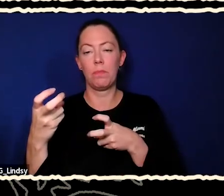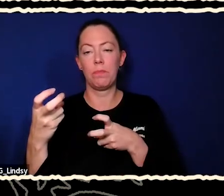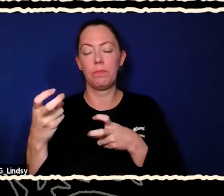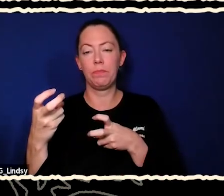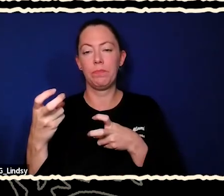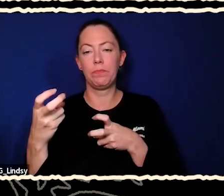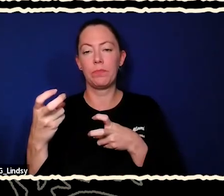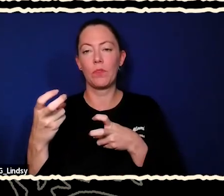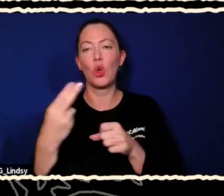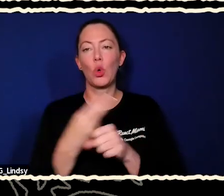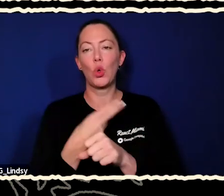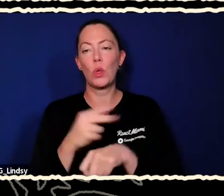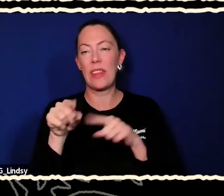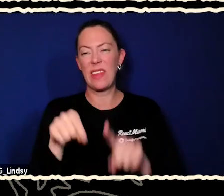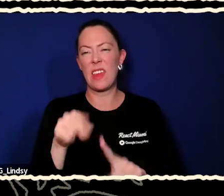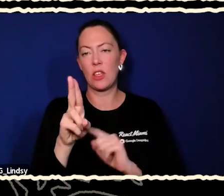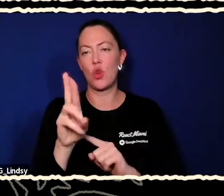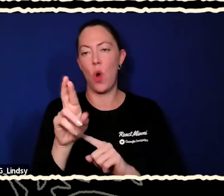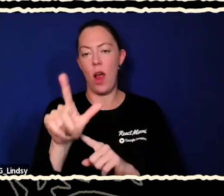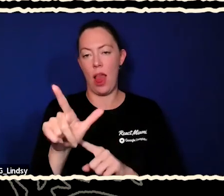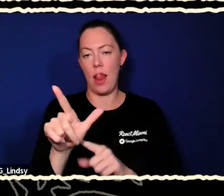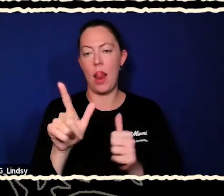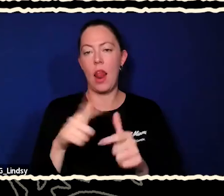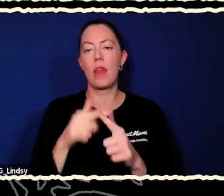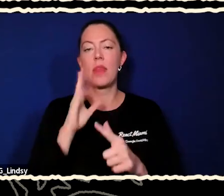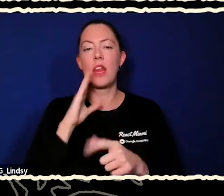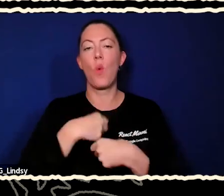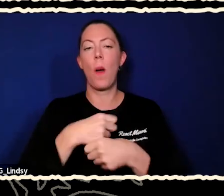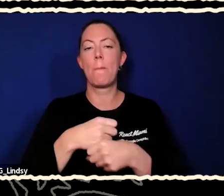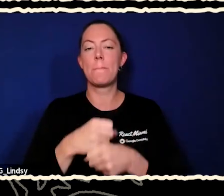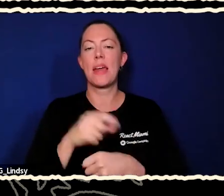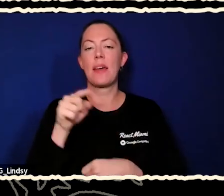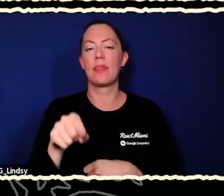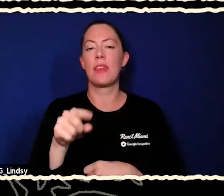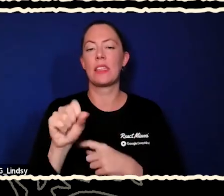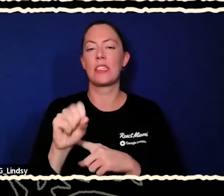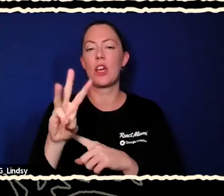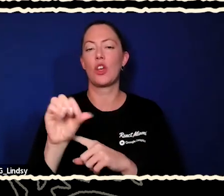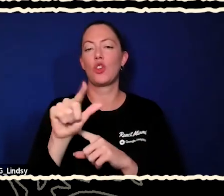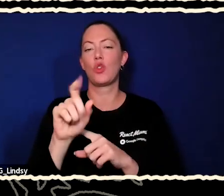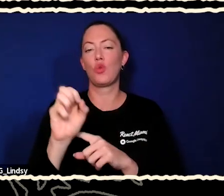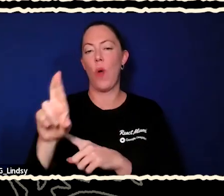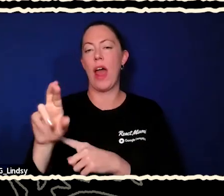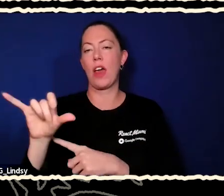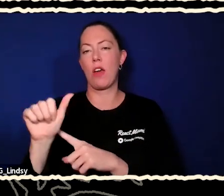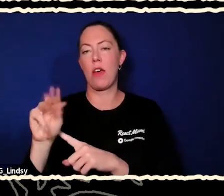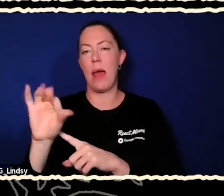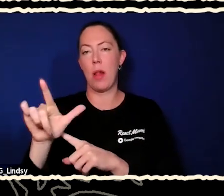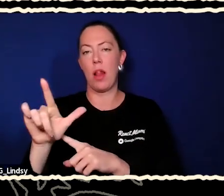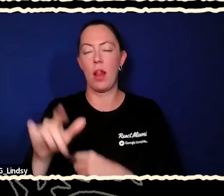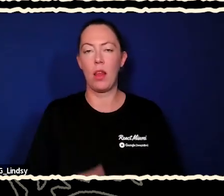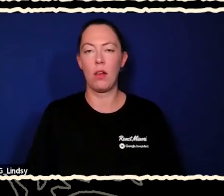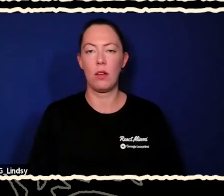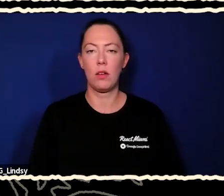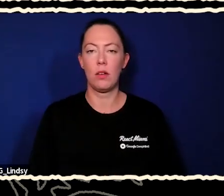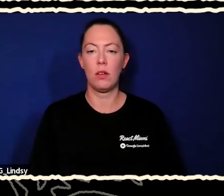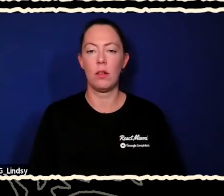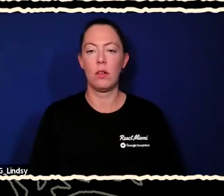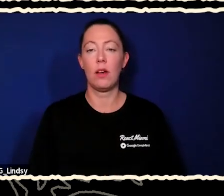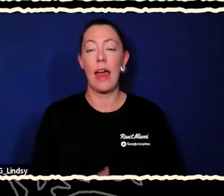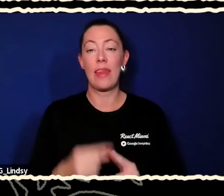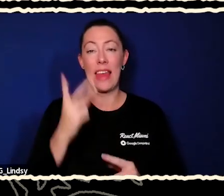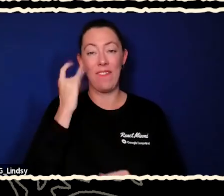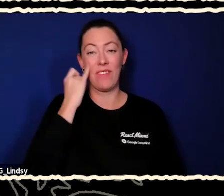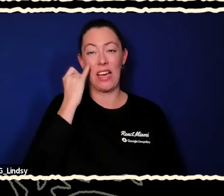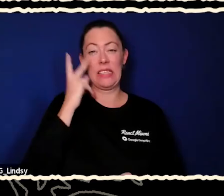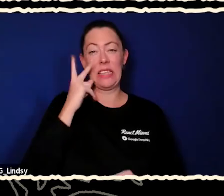this URL that I indicated here, and then create this Swagger YAML. And then if I see this notification here, this badge